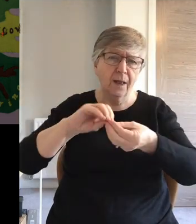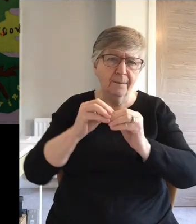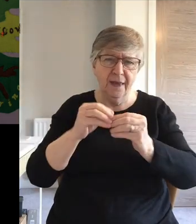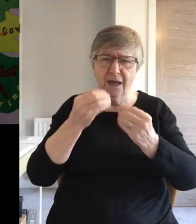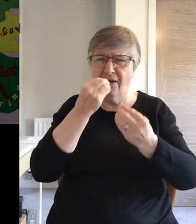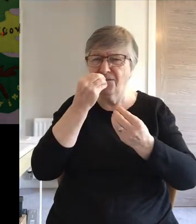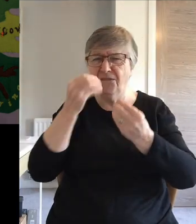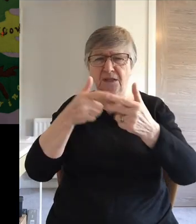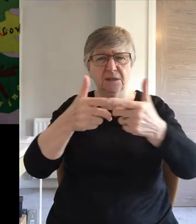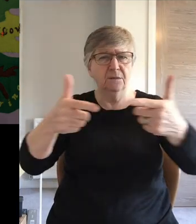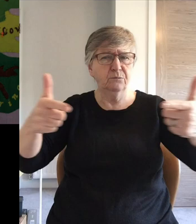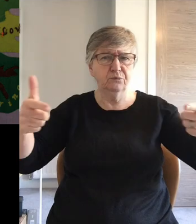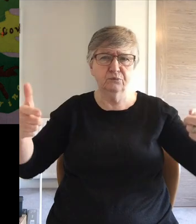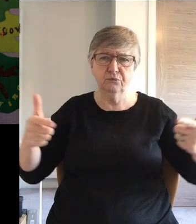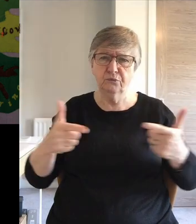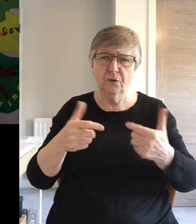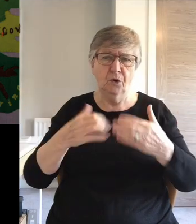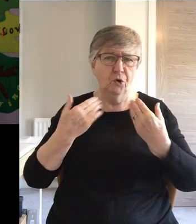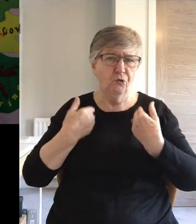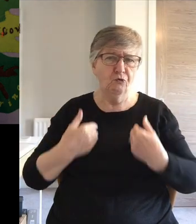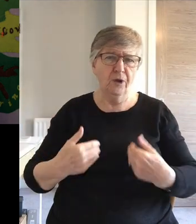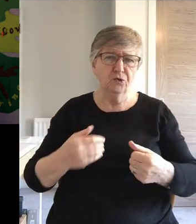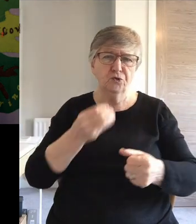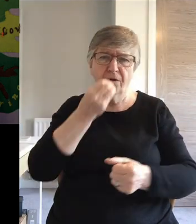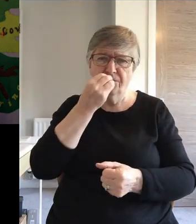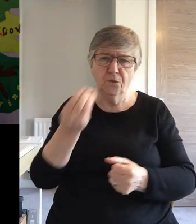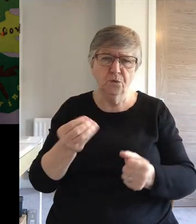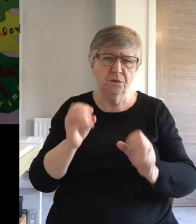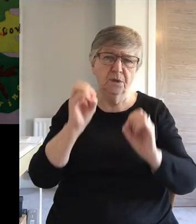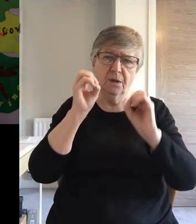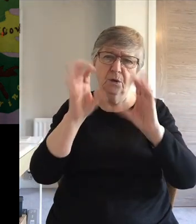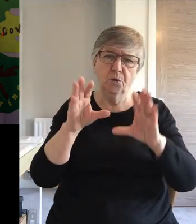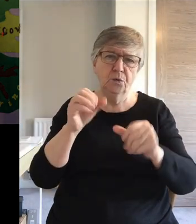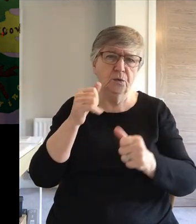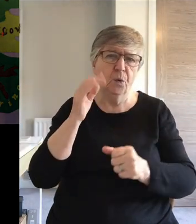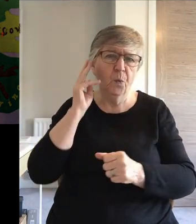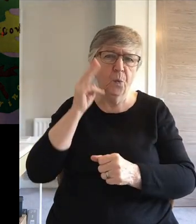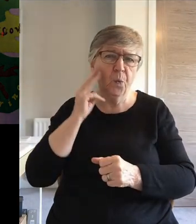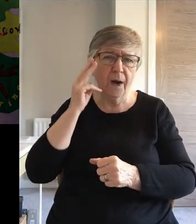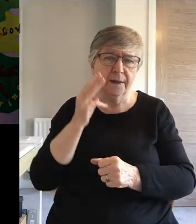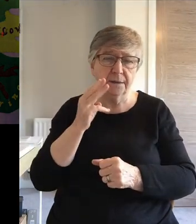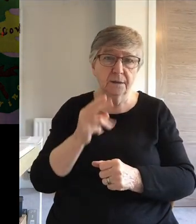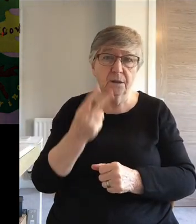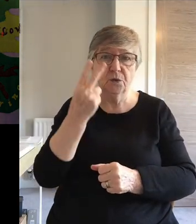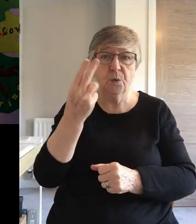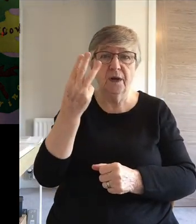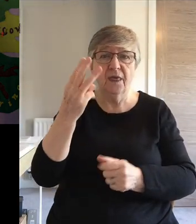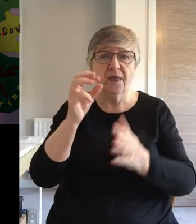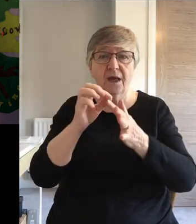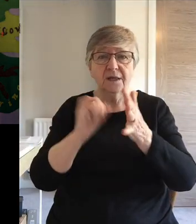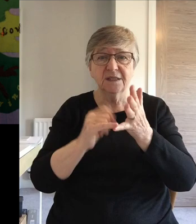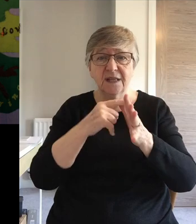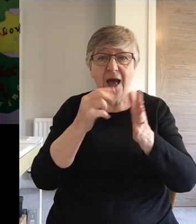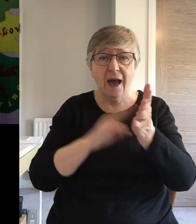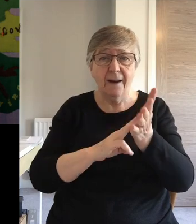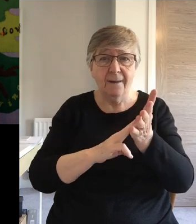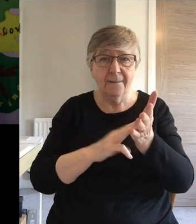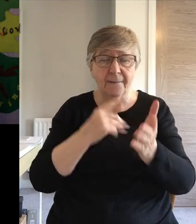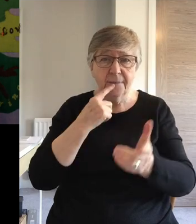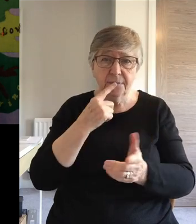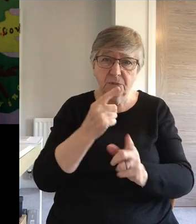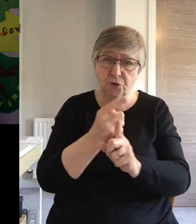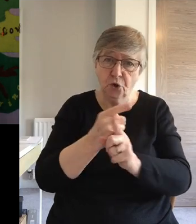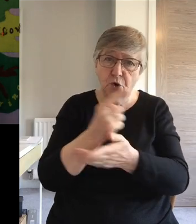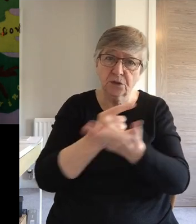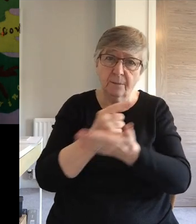all peoples a feast of rich food, a feast of well-aged wine." The 23rd Psalm that many of you will be